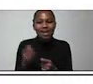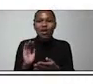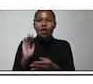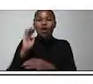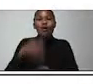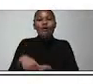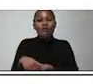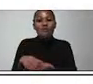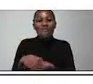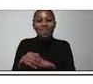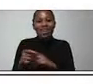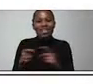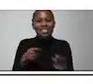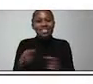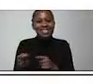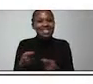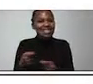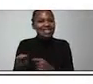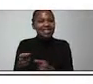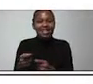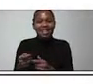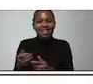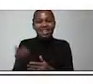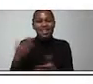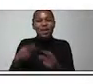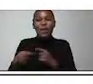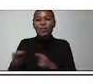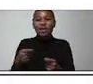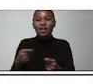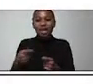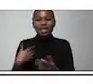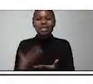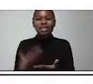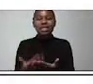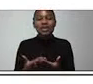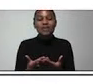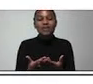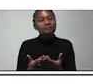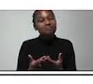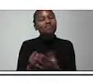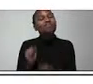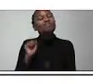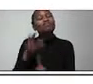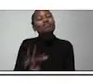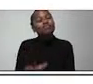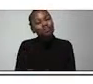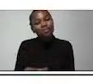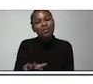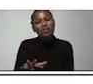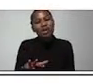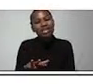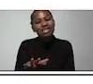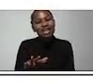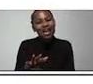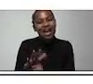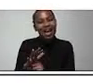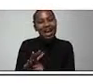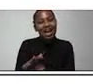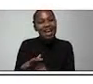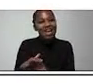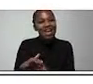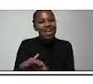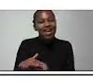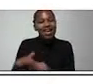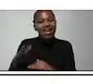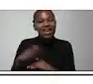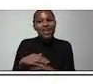our alternative markets, and that will actually impose, you know, pressure actually on prices,